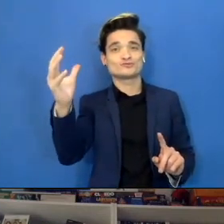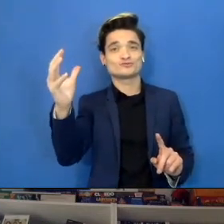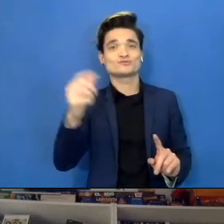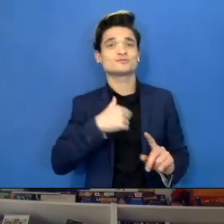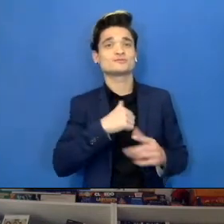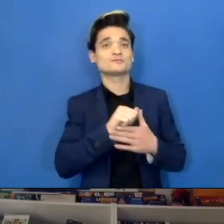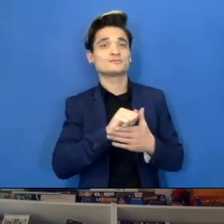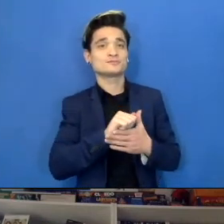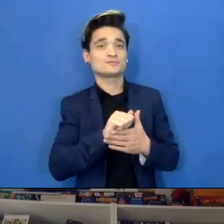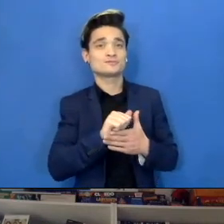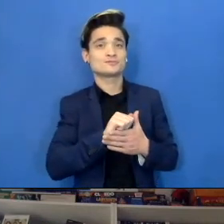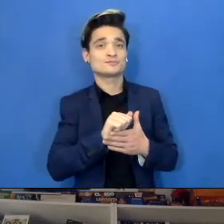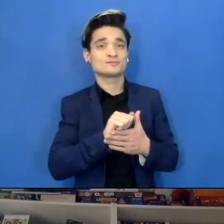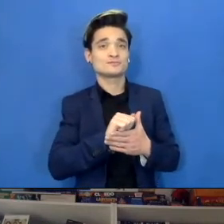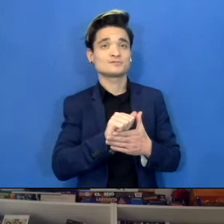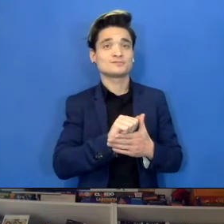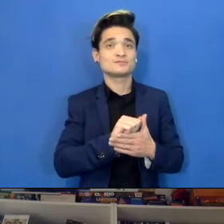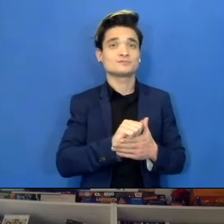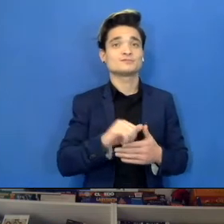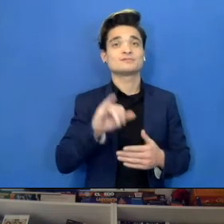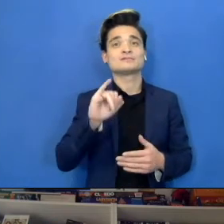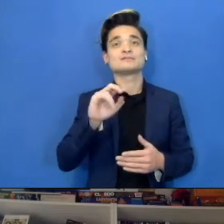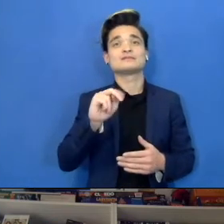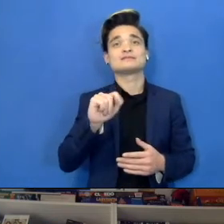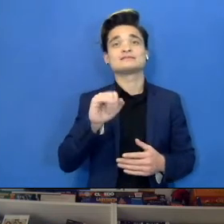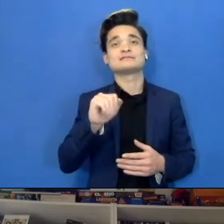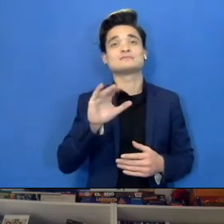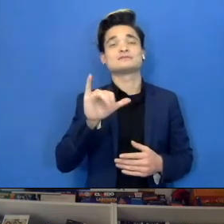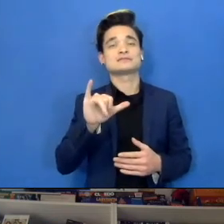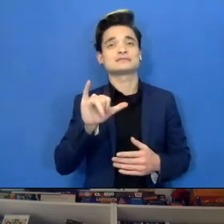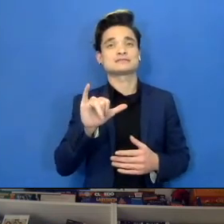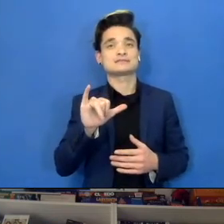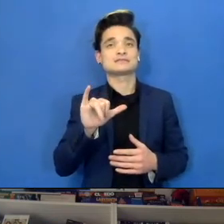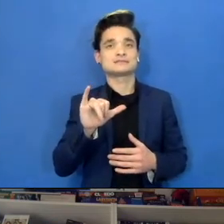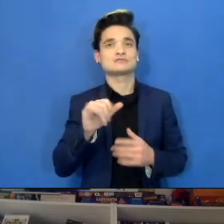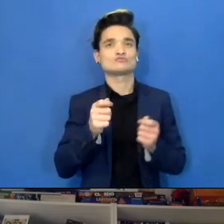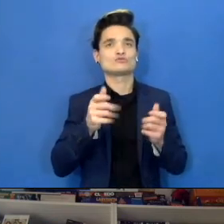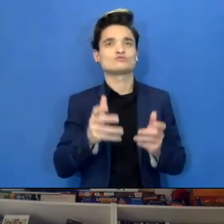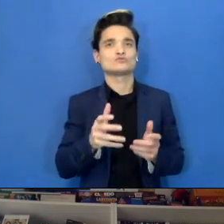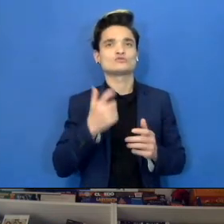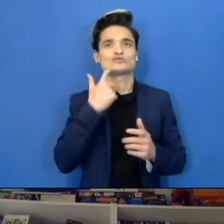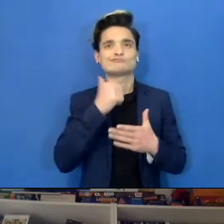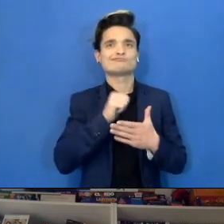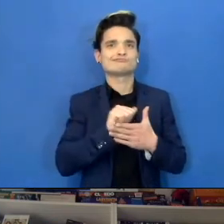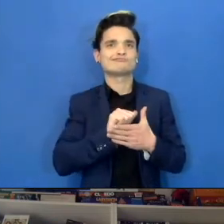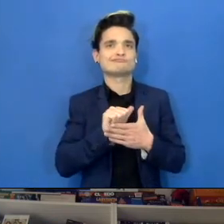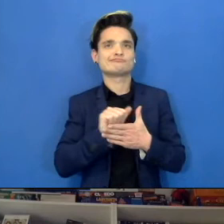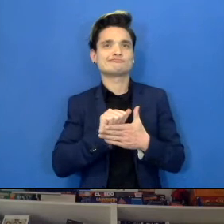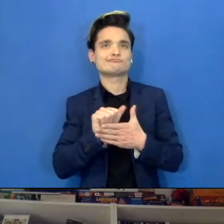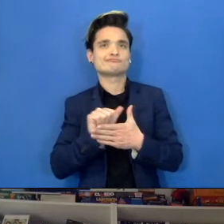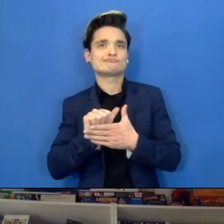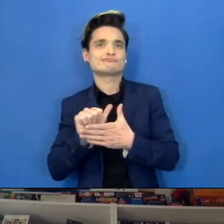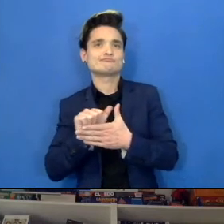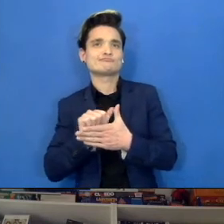in November. So it's very recent, but it's a subject I'm very passionate about. And when we talk about intimacy, we're talking